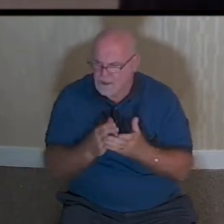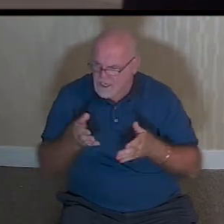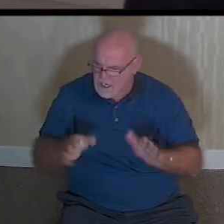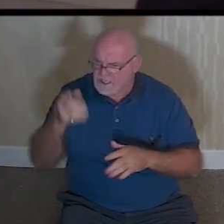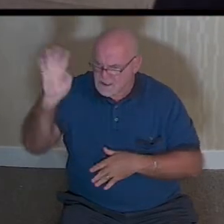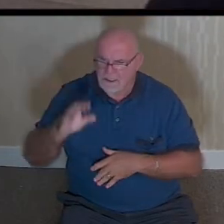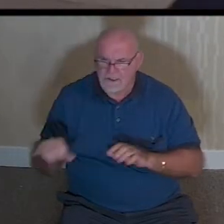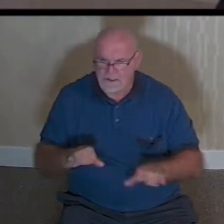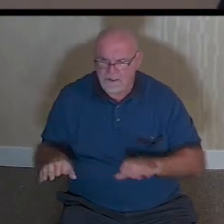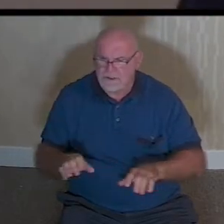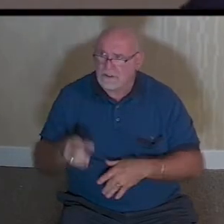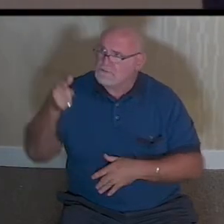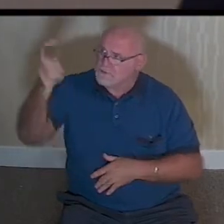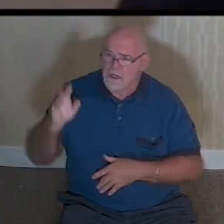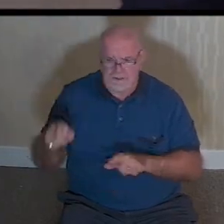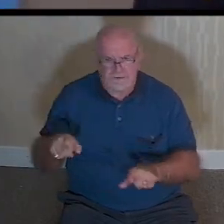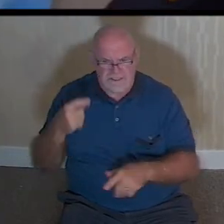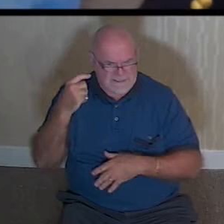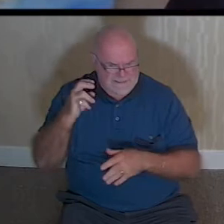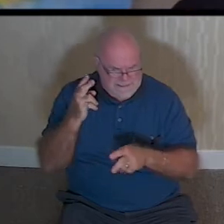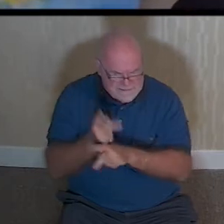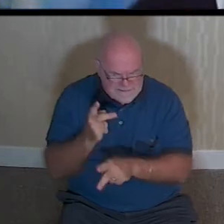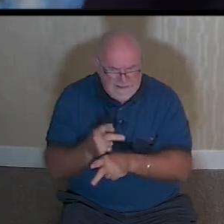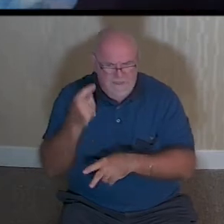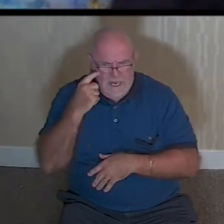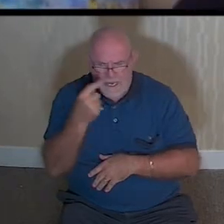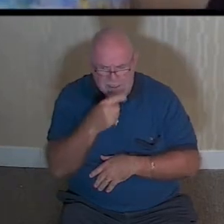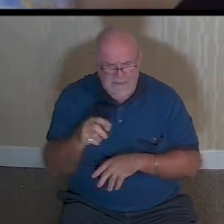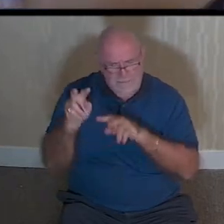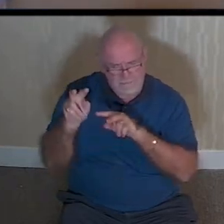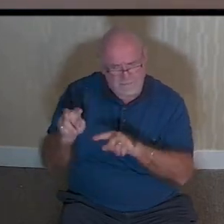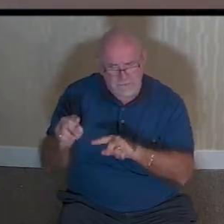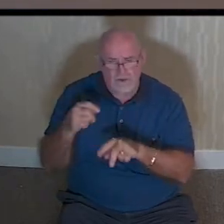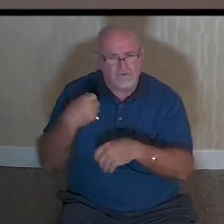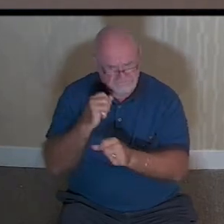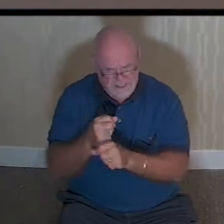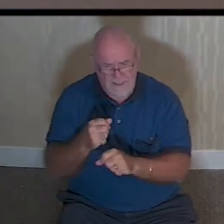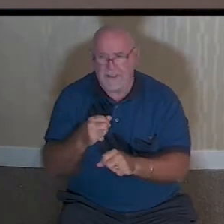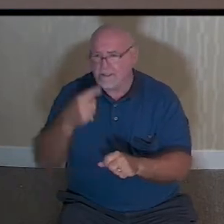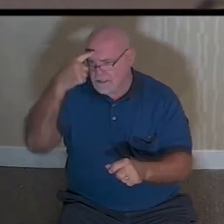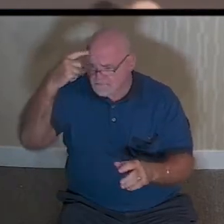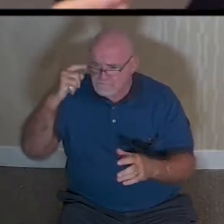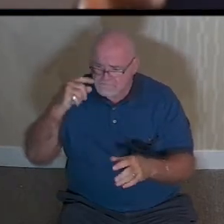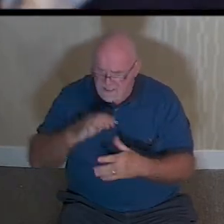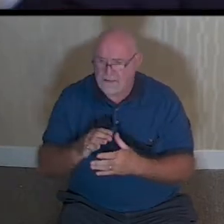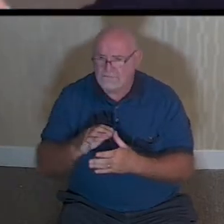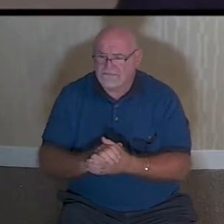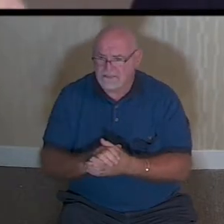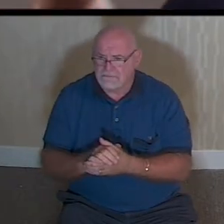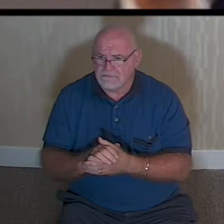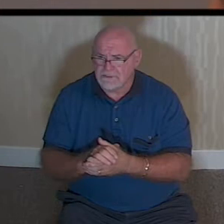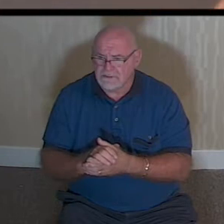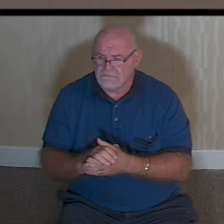do it. Keep your eye on the high watch. You've made the commitment. So we're not going to go forth from